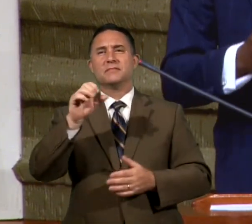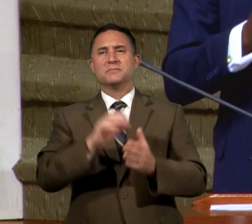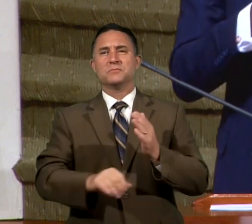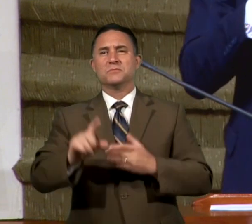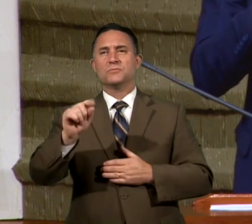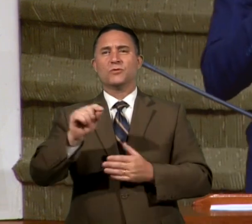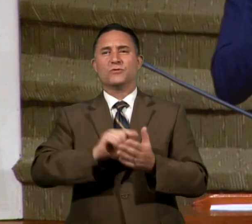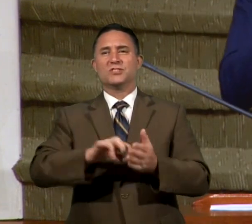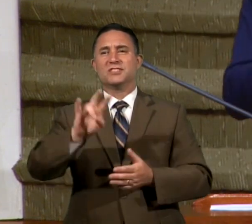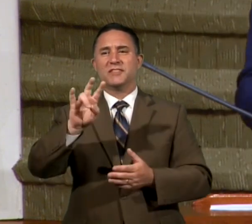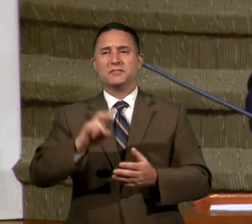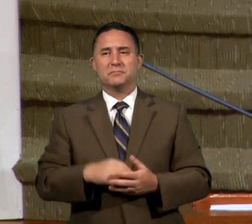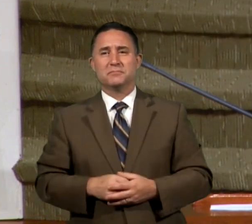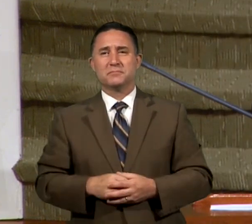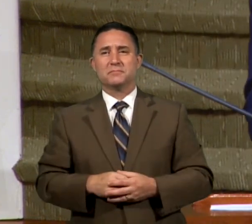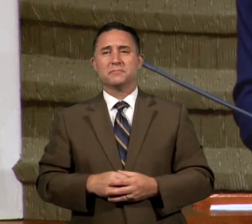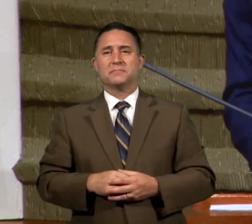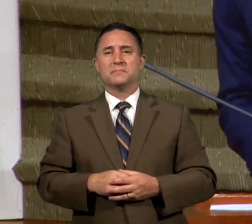and verse number 7.